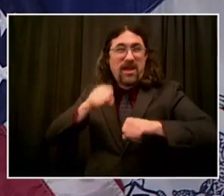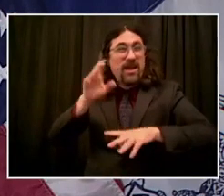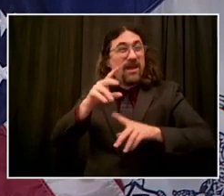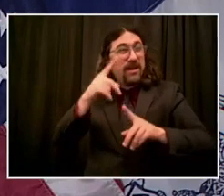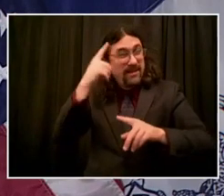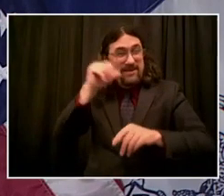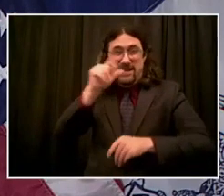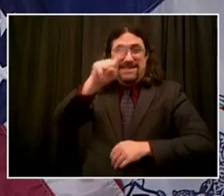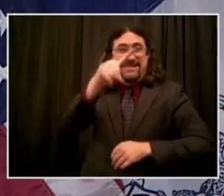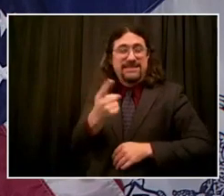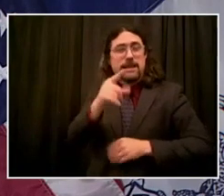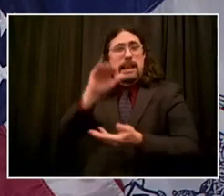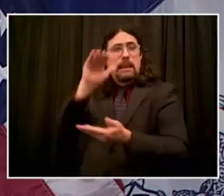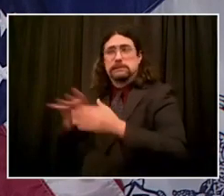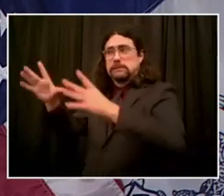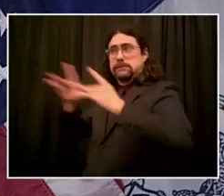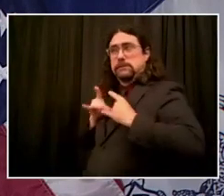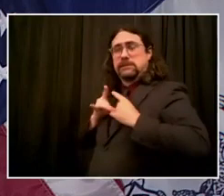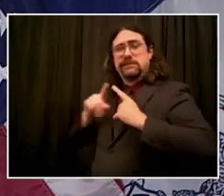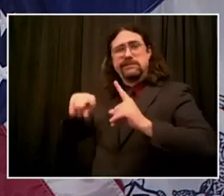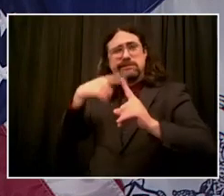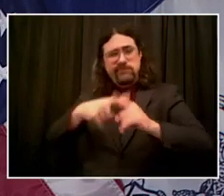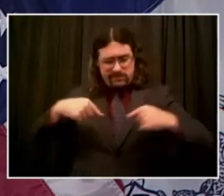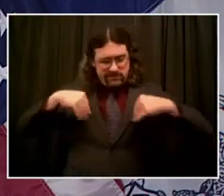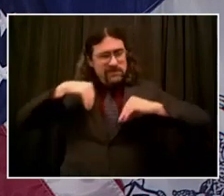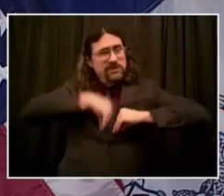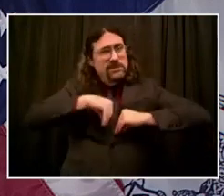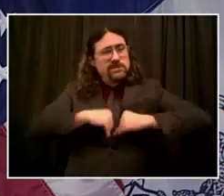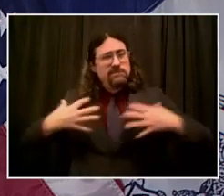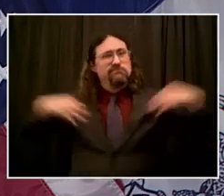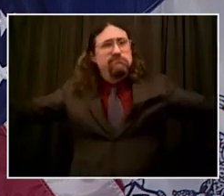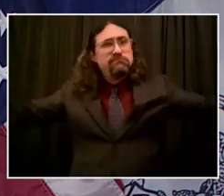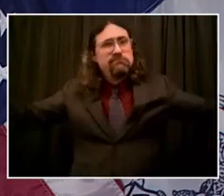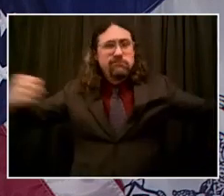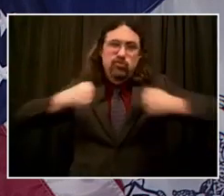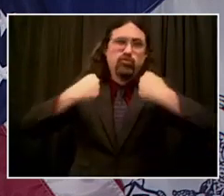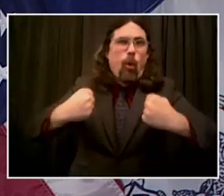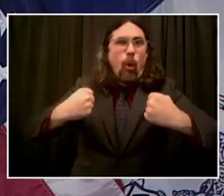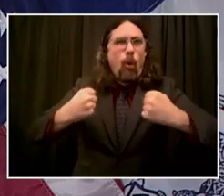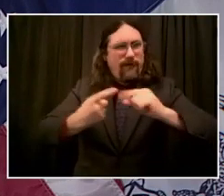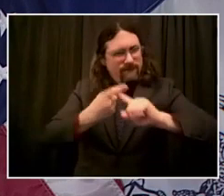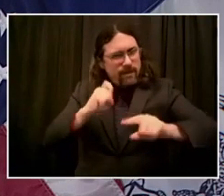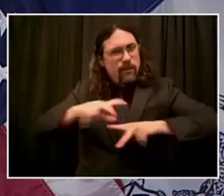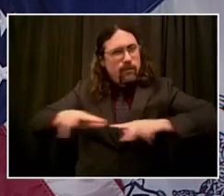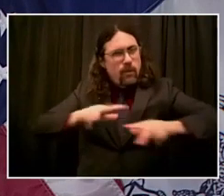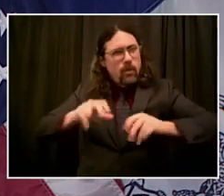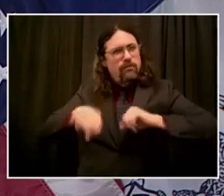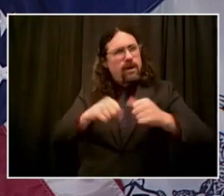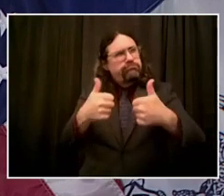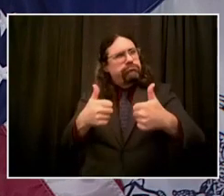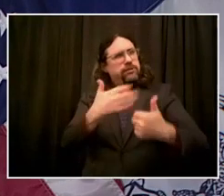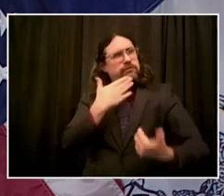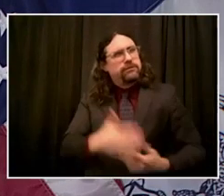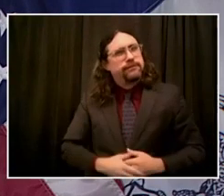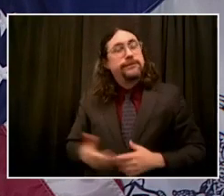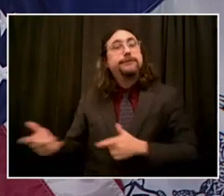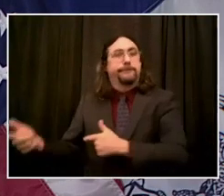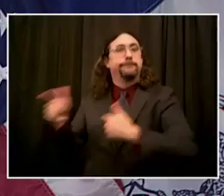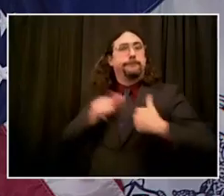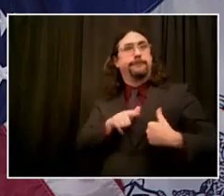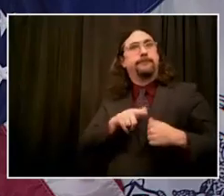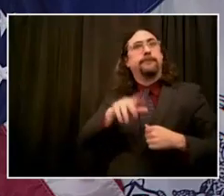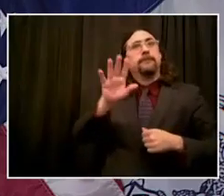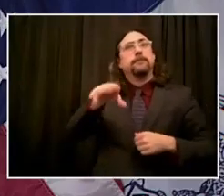York, we care about each and every New Yorker and think about, and I used the example